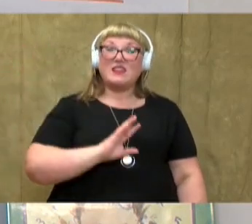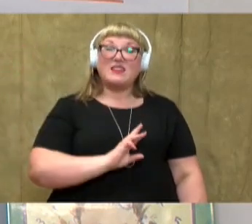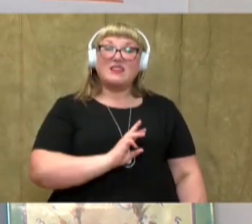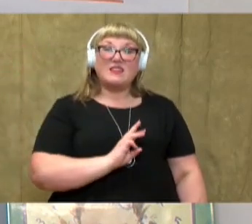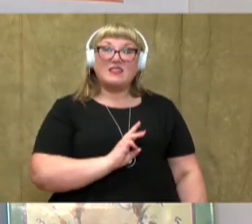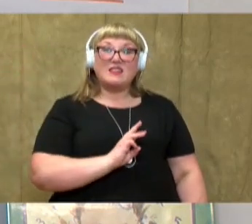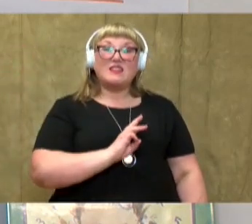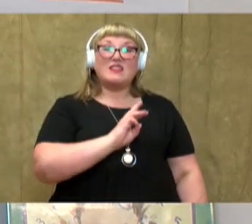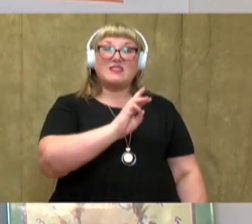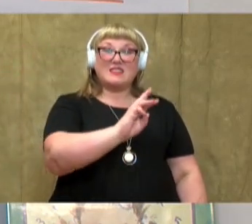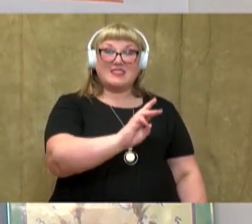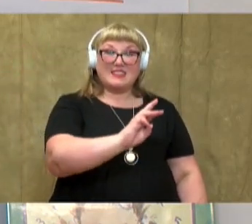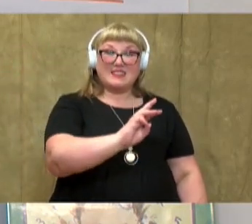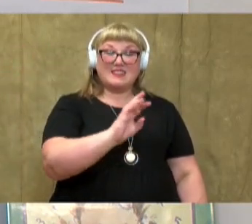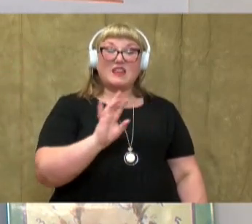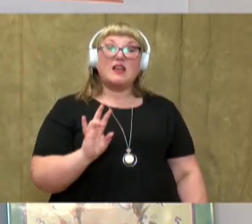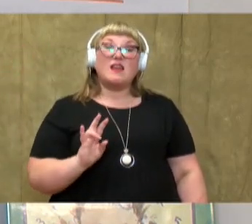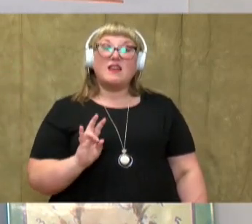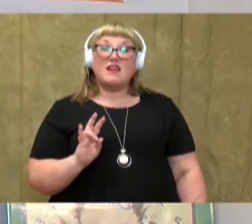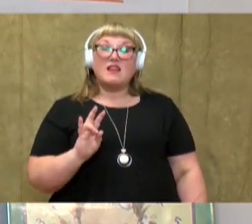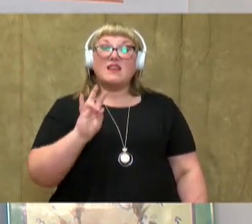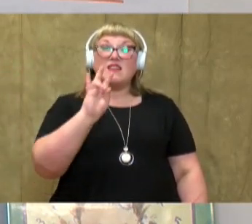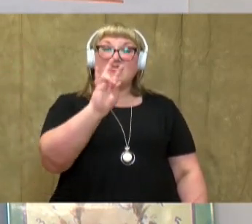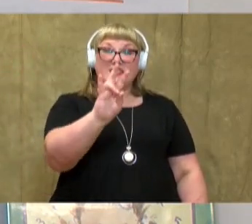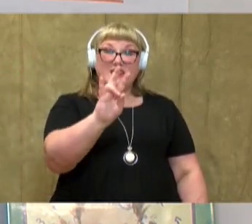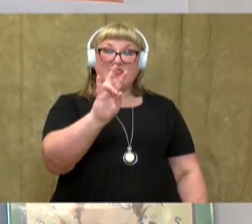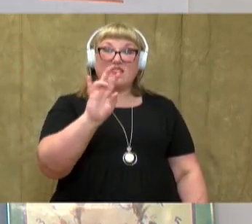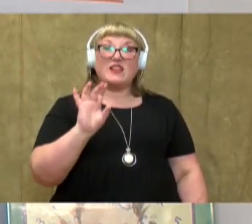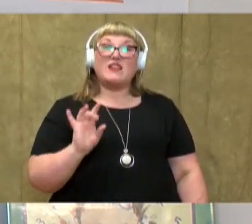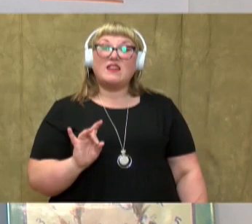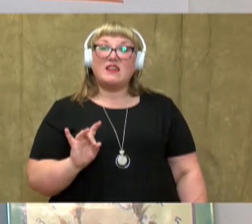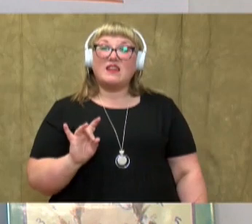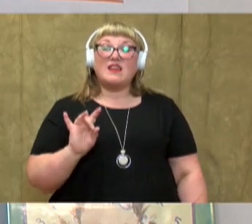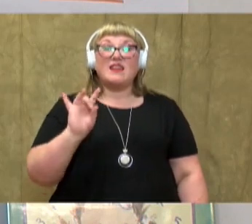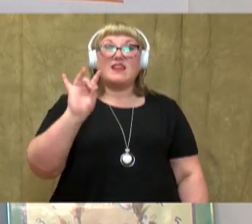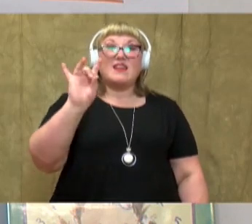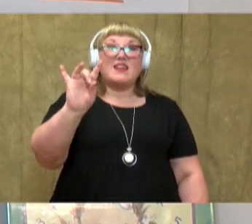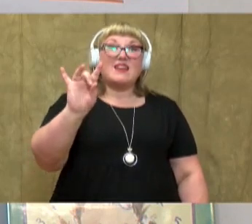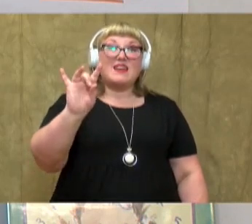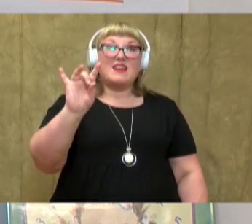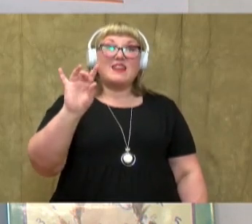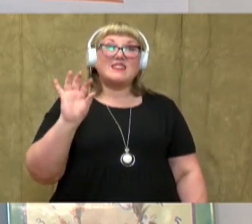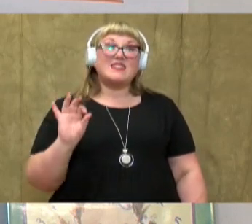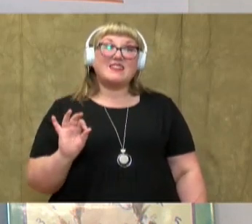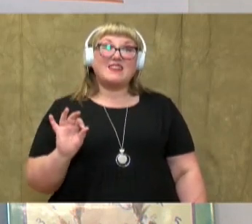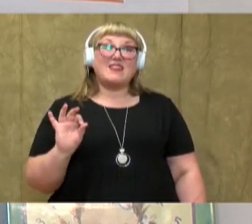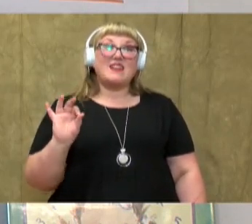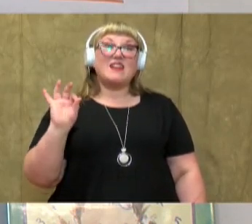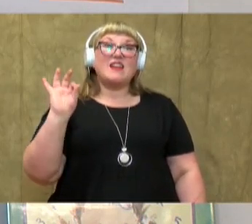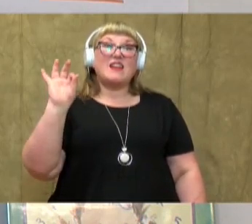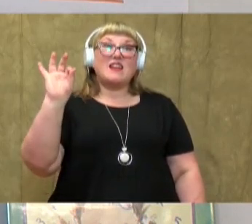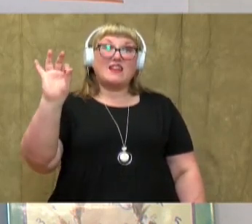five, six, seven, eight,